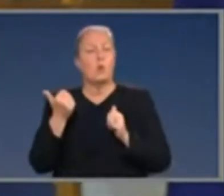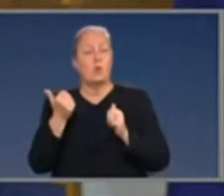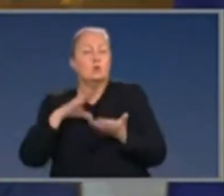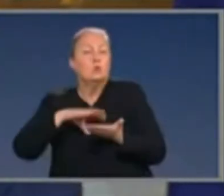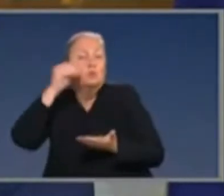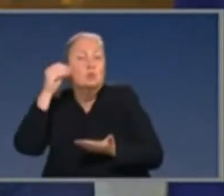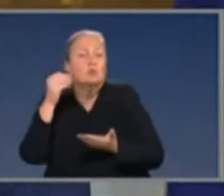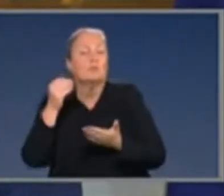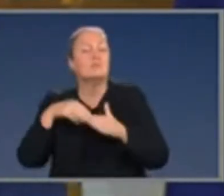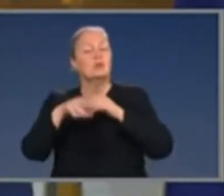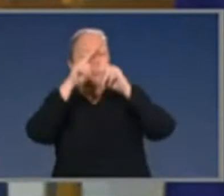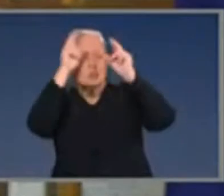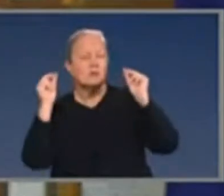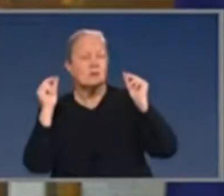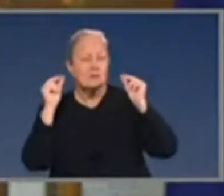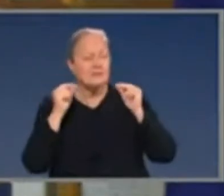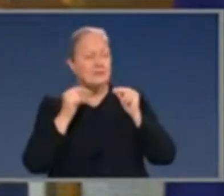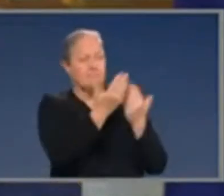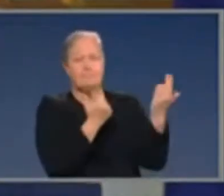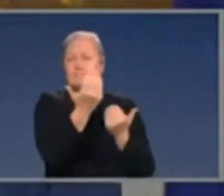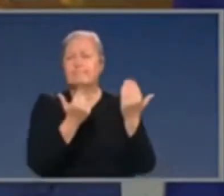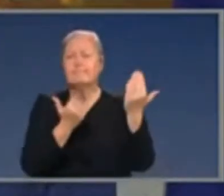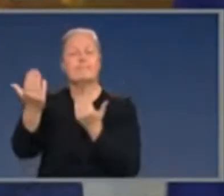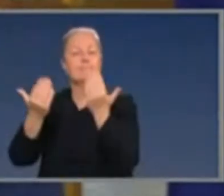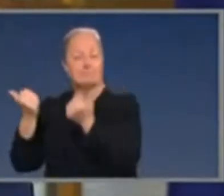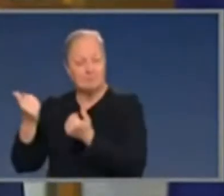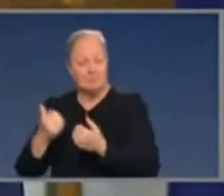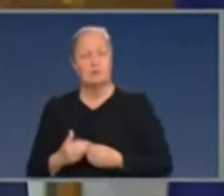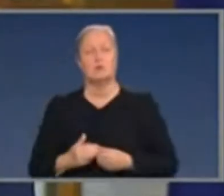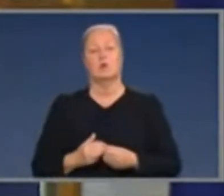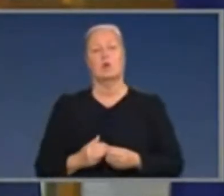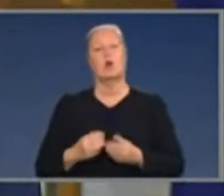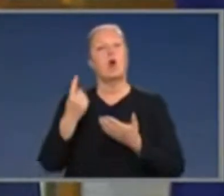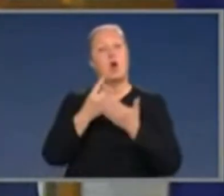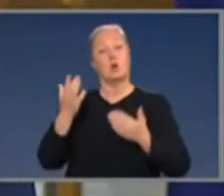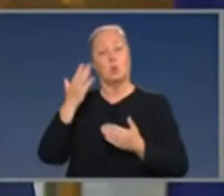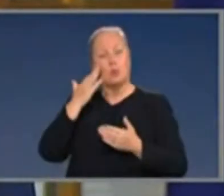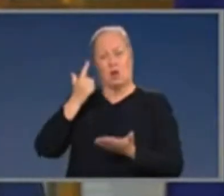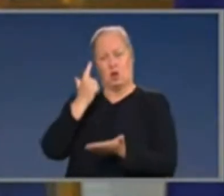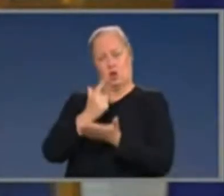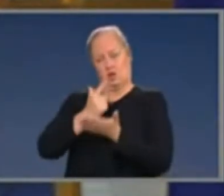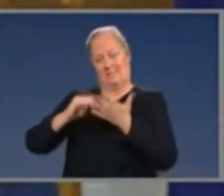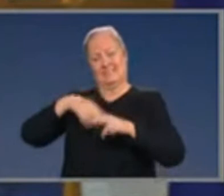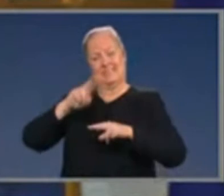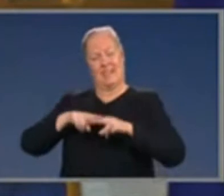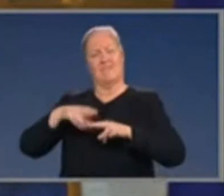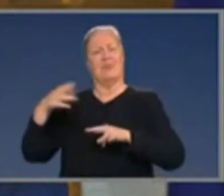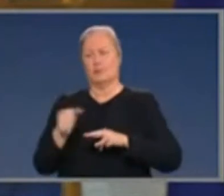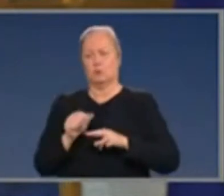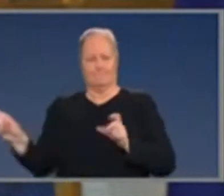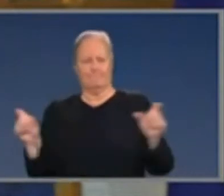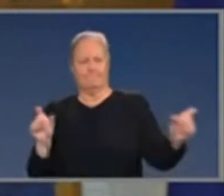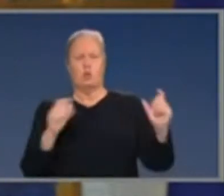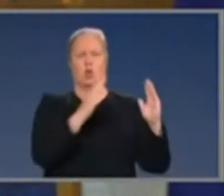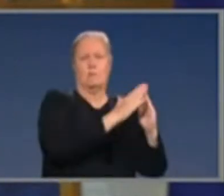sources. But at the moment, the only staff that are available when there are mass quarantines of staff are the